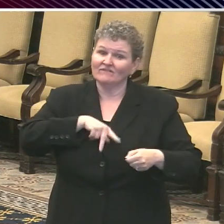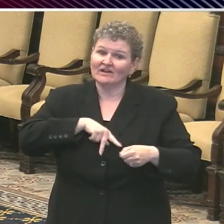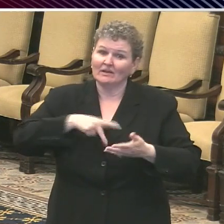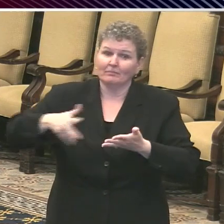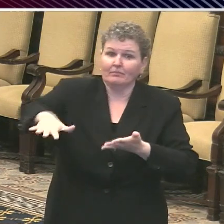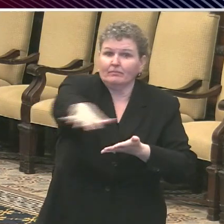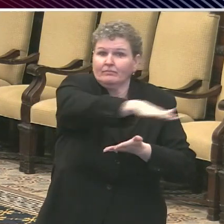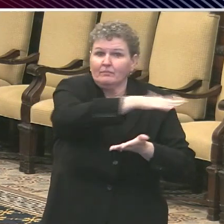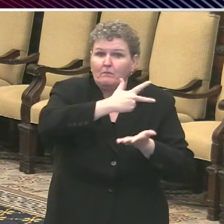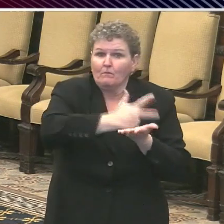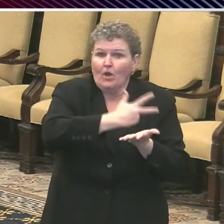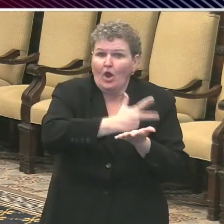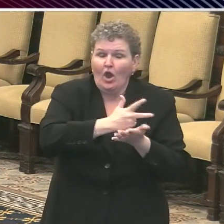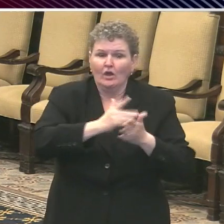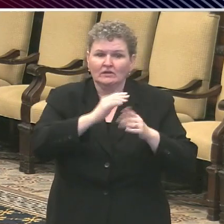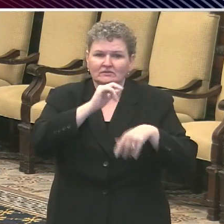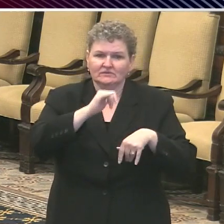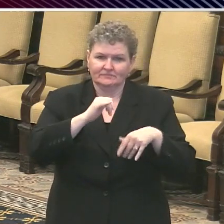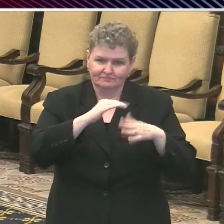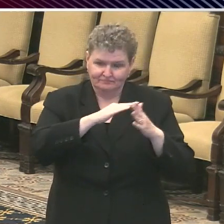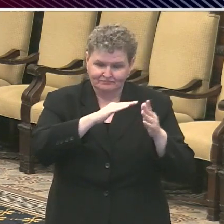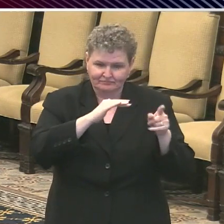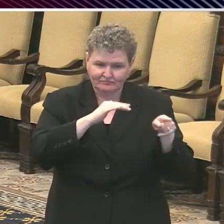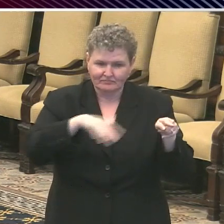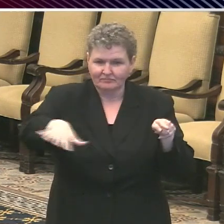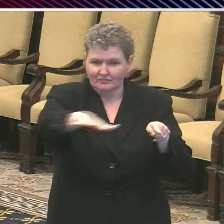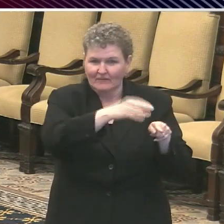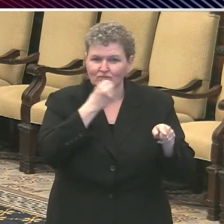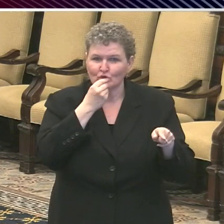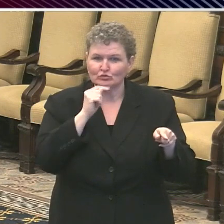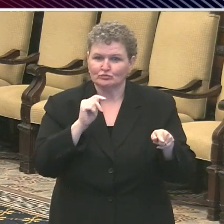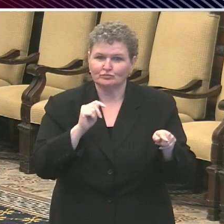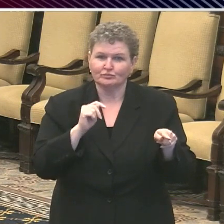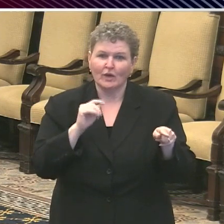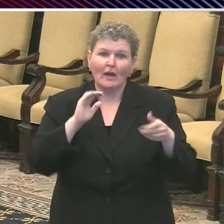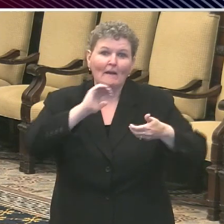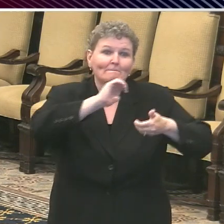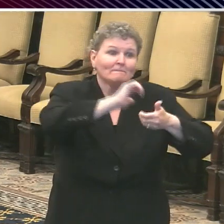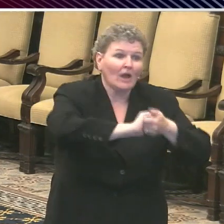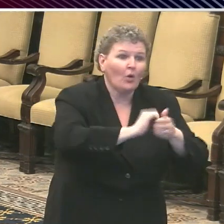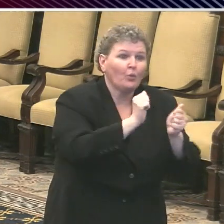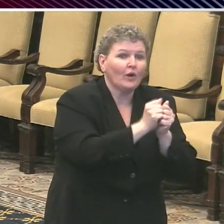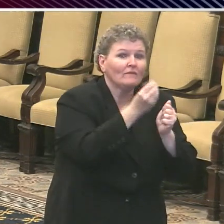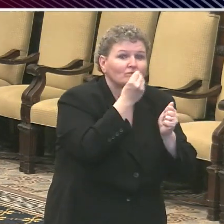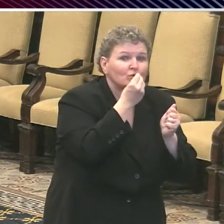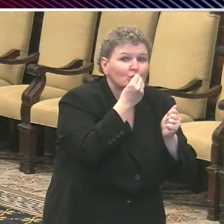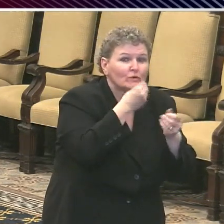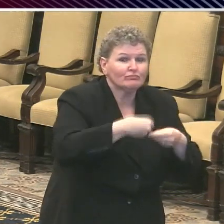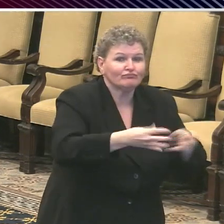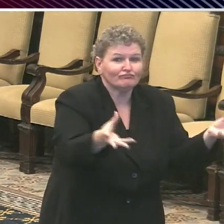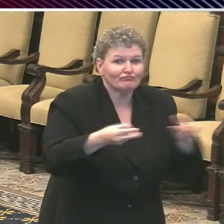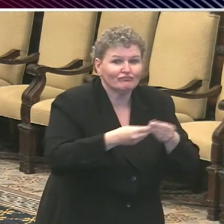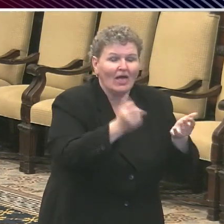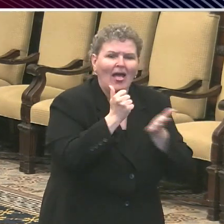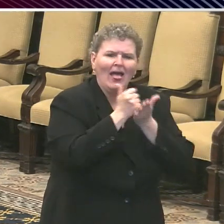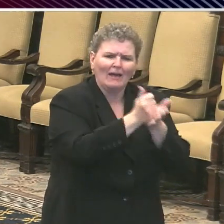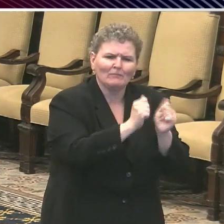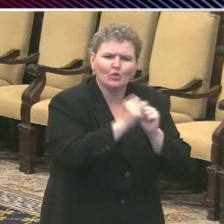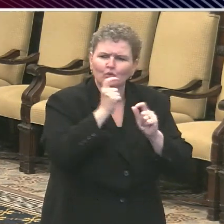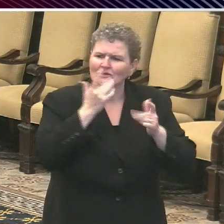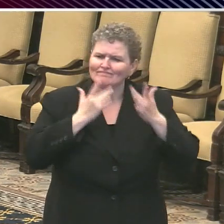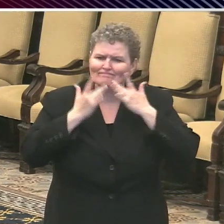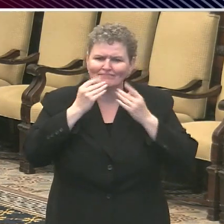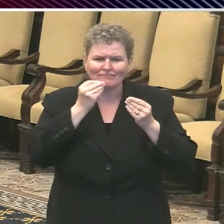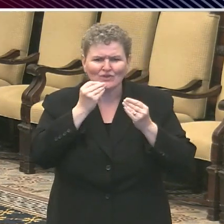p.m. This new food site will build on the city's partnership with Philabundance to address food insecurity. Over the last 2 months, the